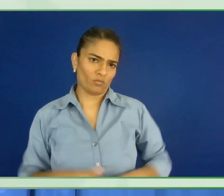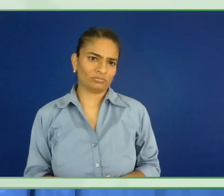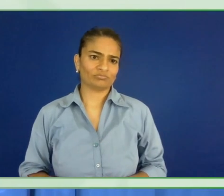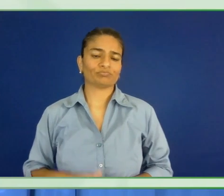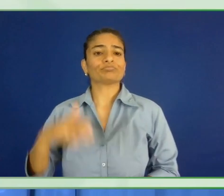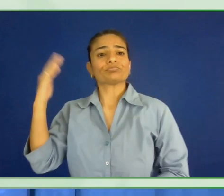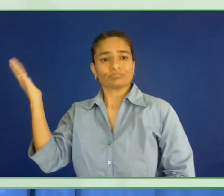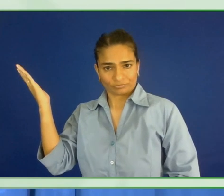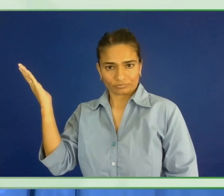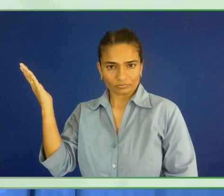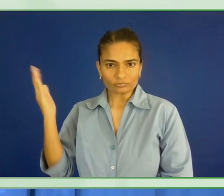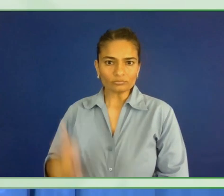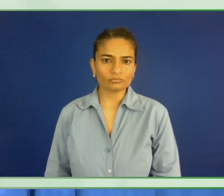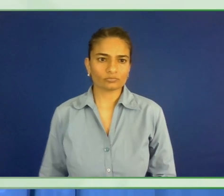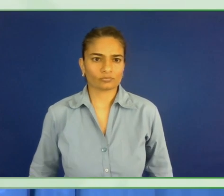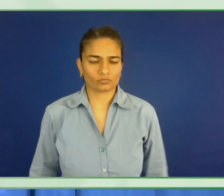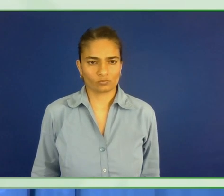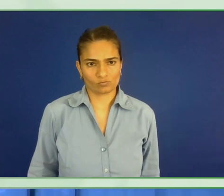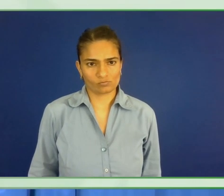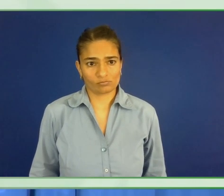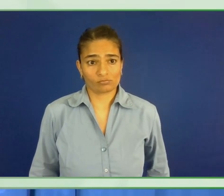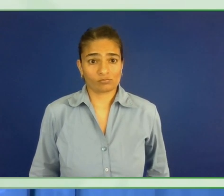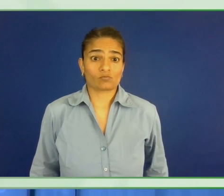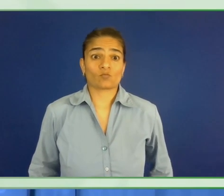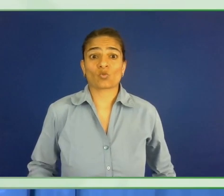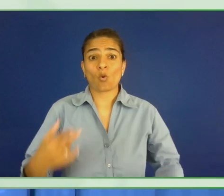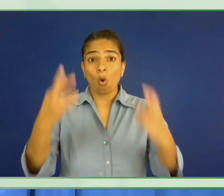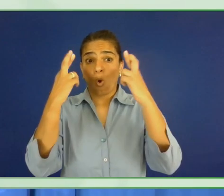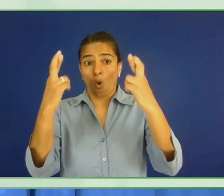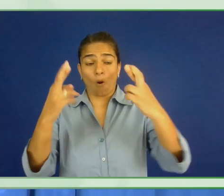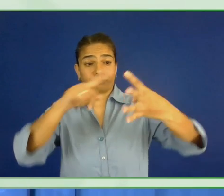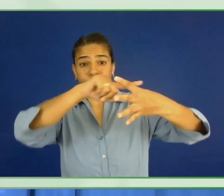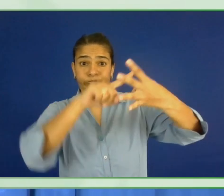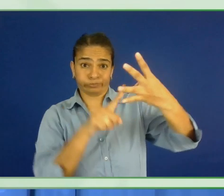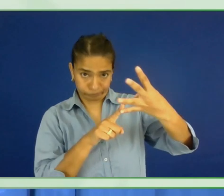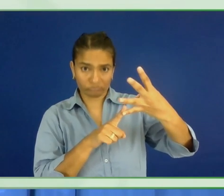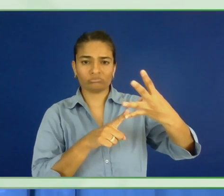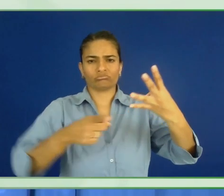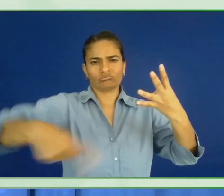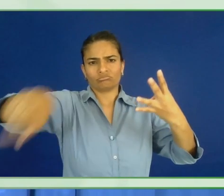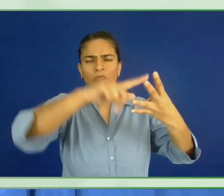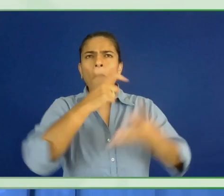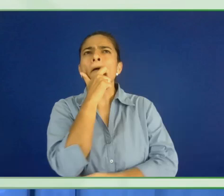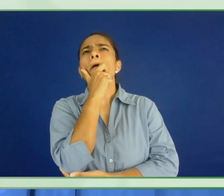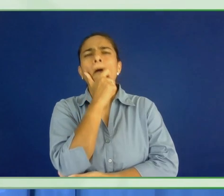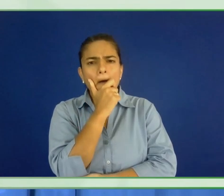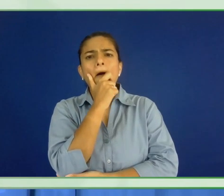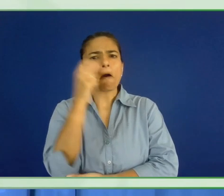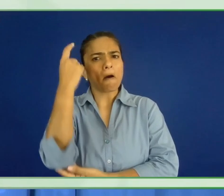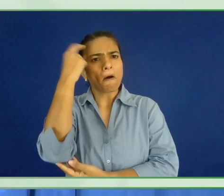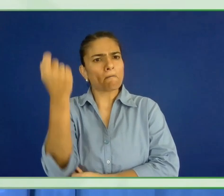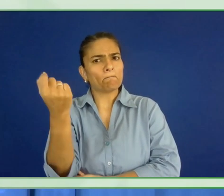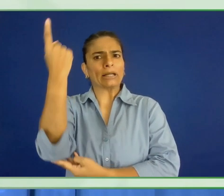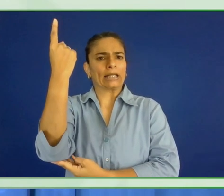that through this 4 steps approach, you got some ideas of stuff to implement at